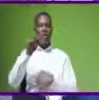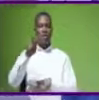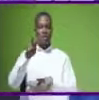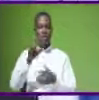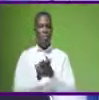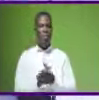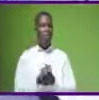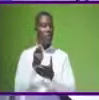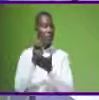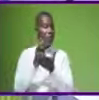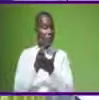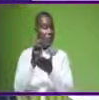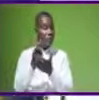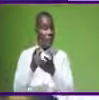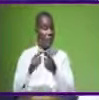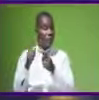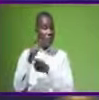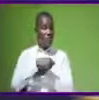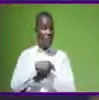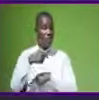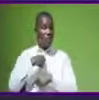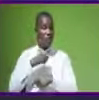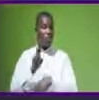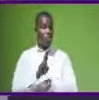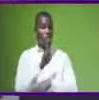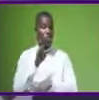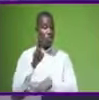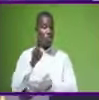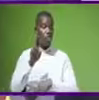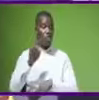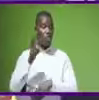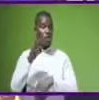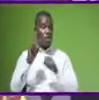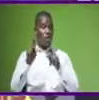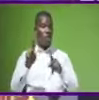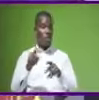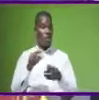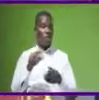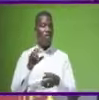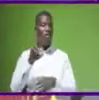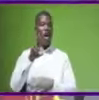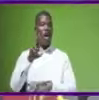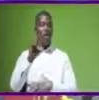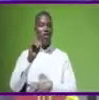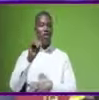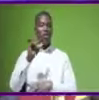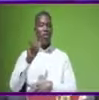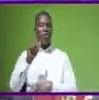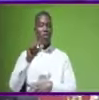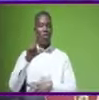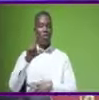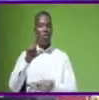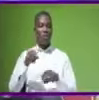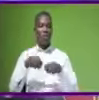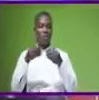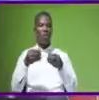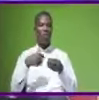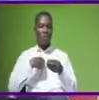Si ya ka TV ya ne. Mejina so ya. Royal TV and the mame sa